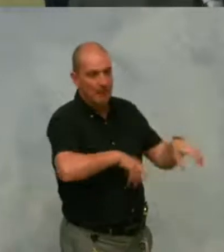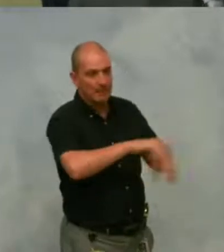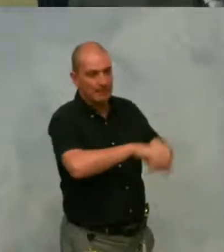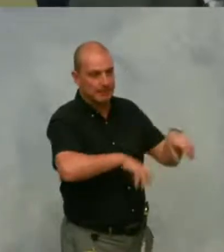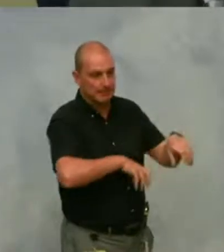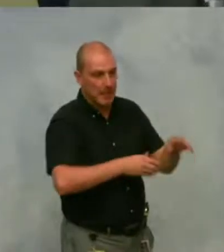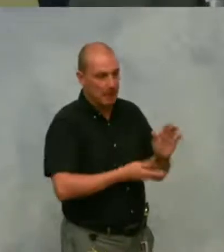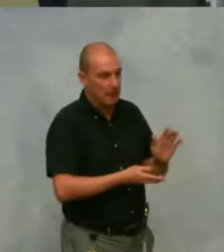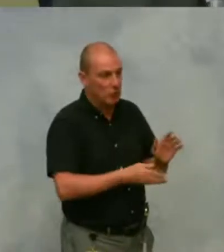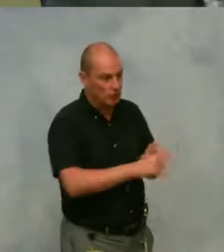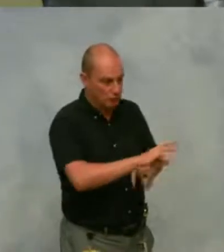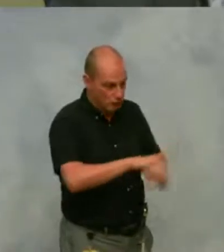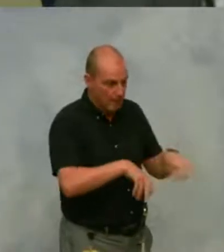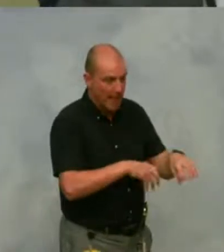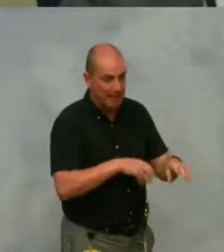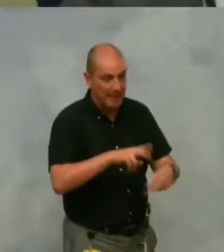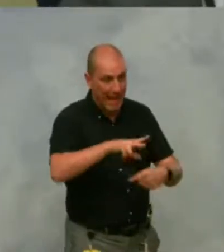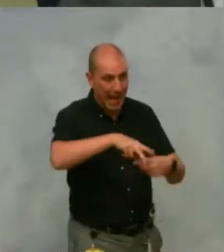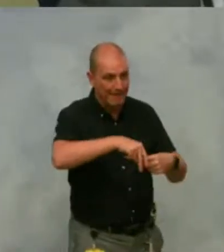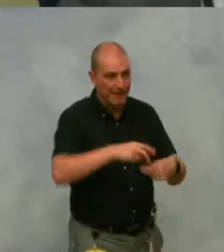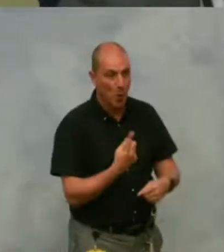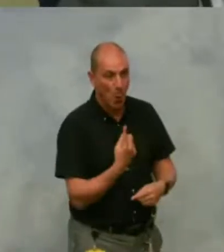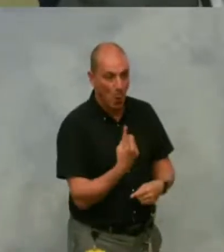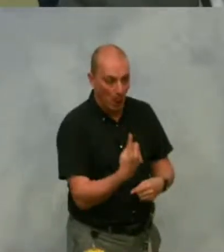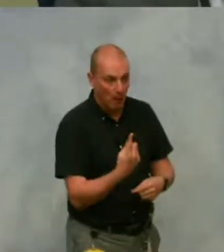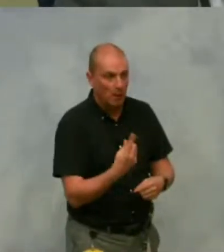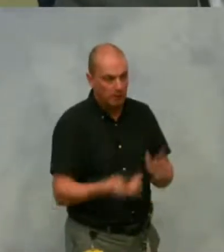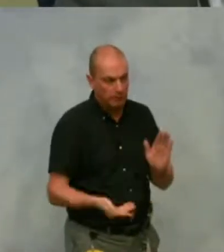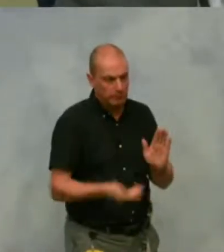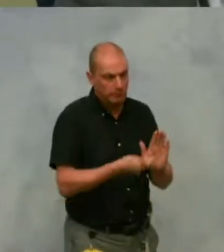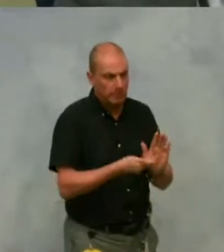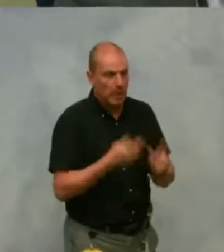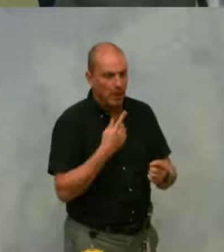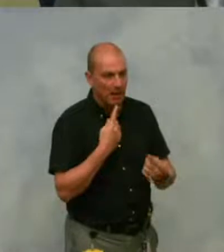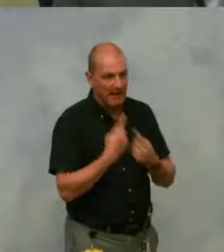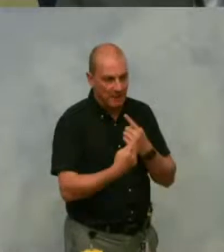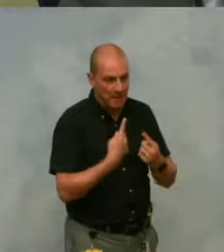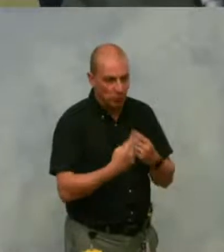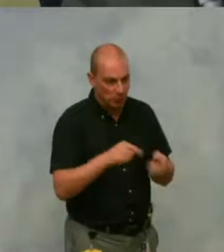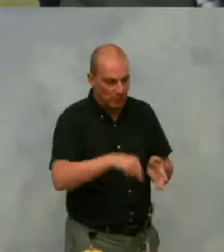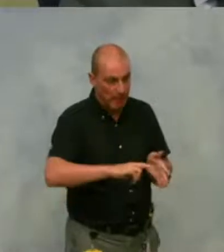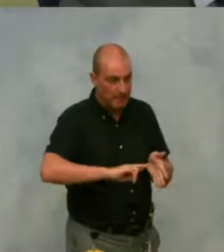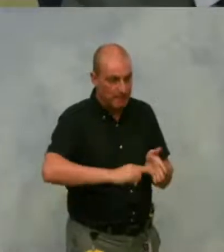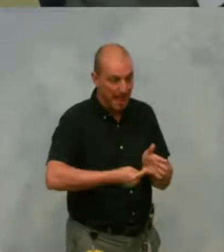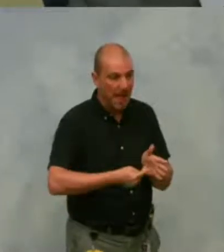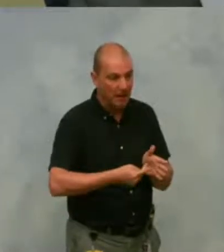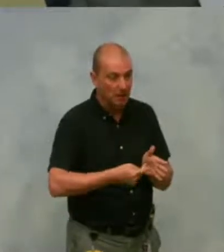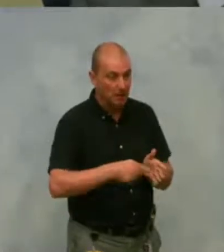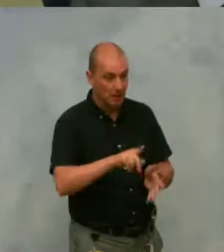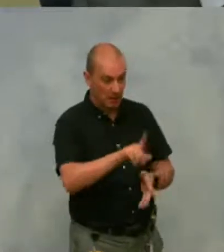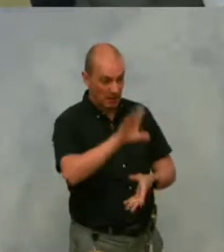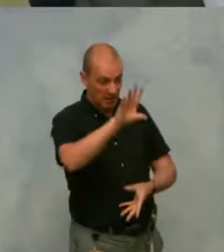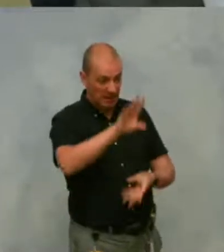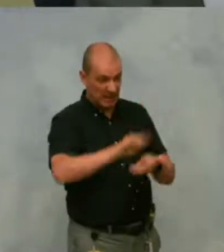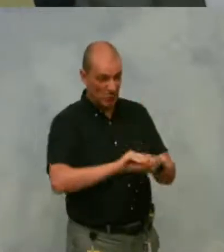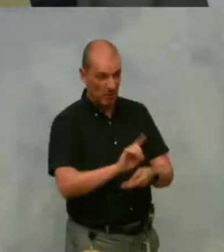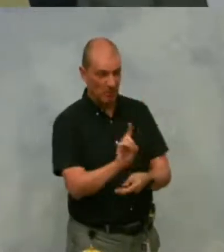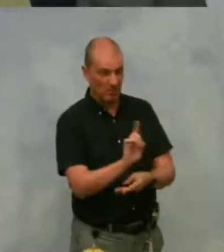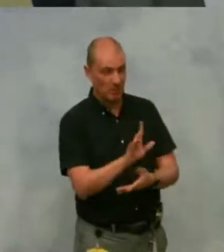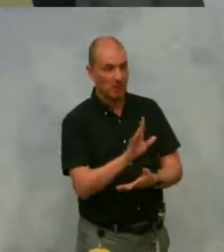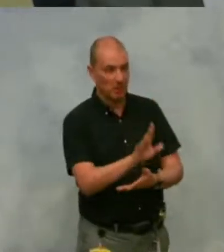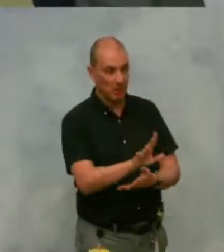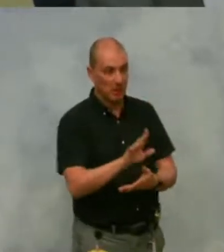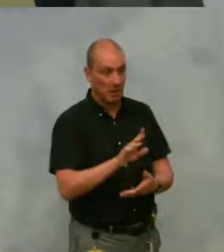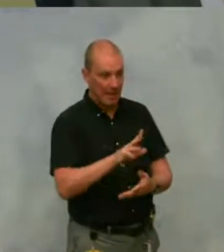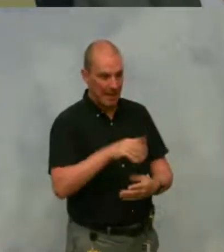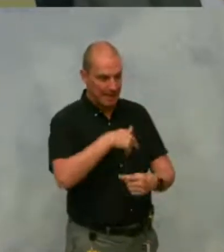is shown in Appendix 1. Just in summary, the asset management plan, it gives a background as to